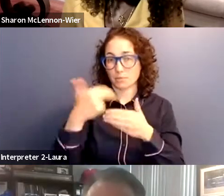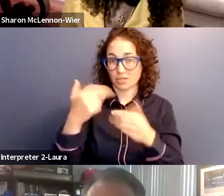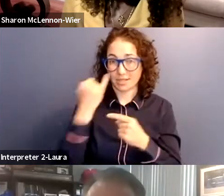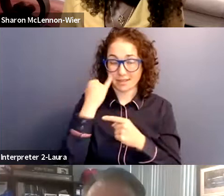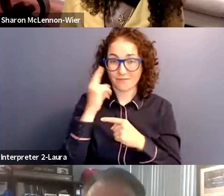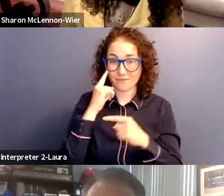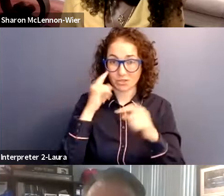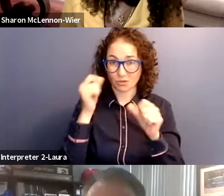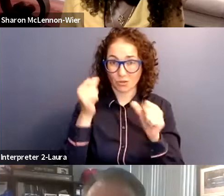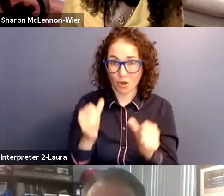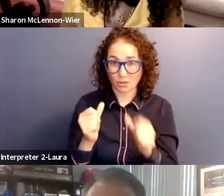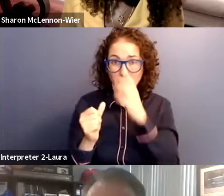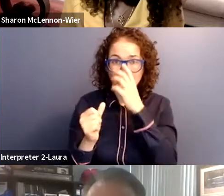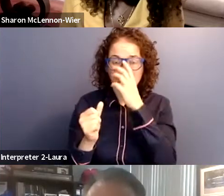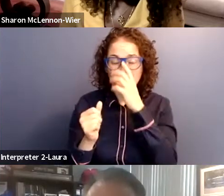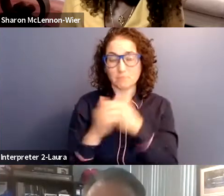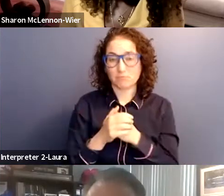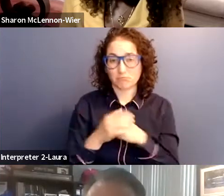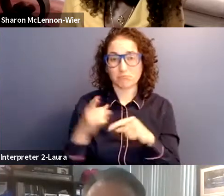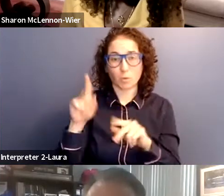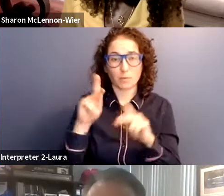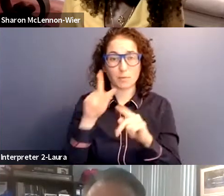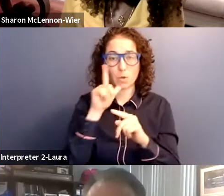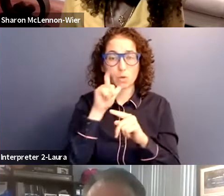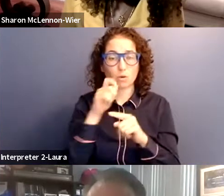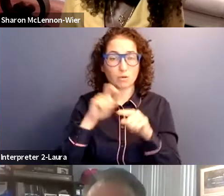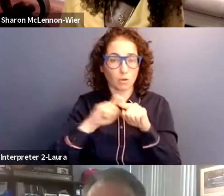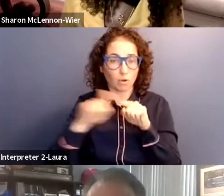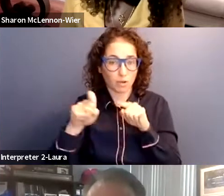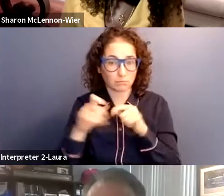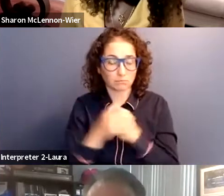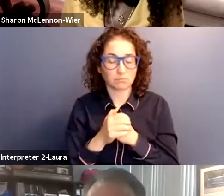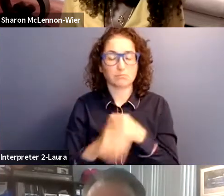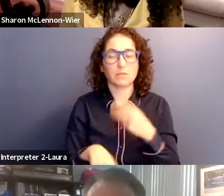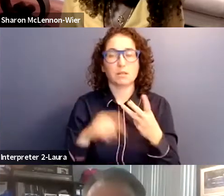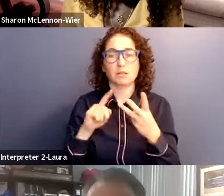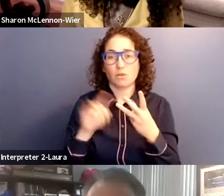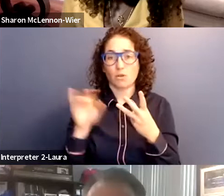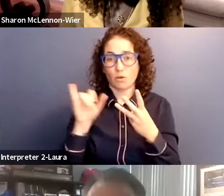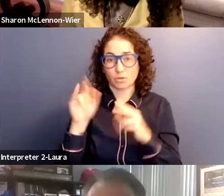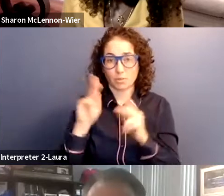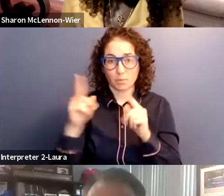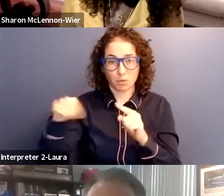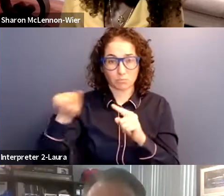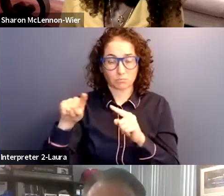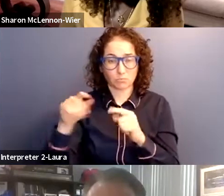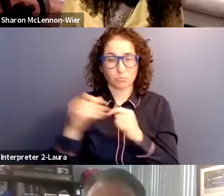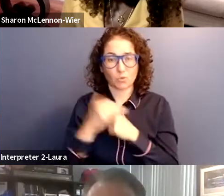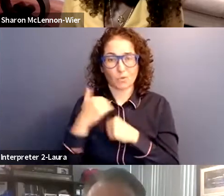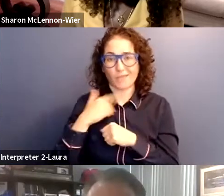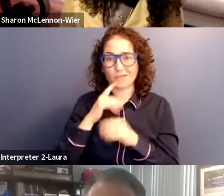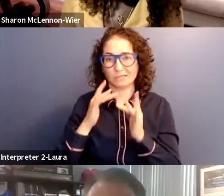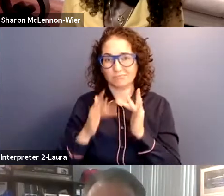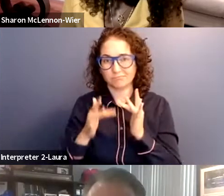loss, participants connecting by using the telephone, or those participants who have a poor internet